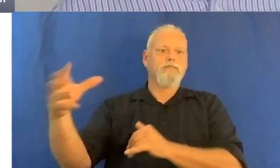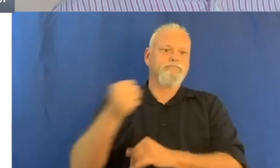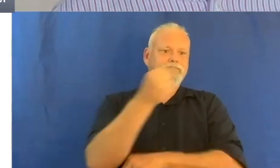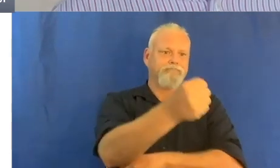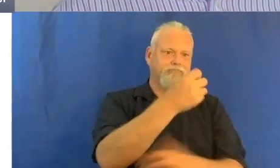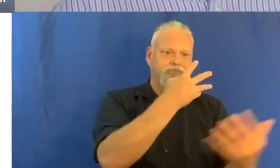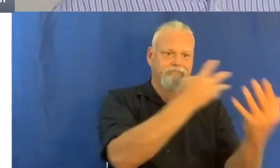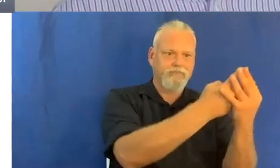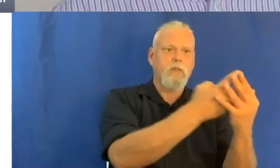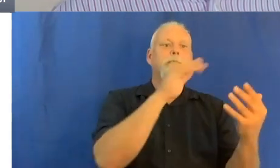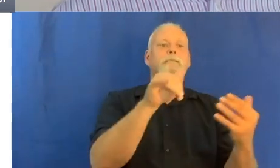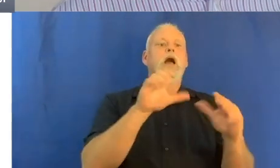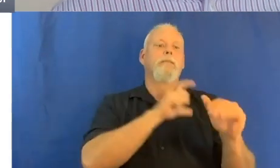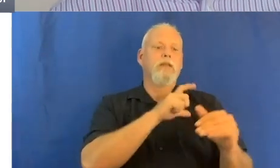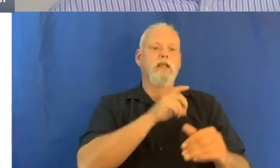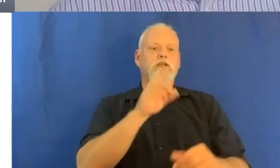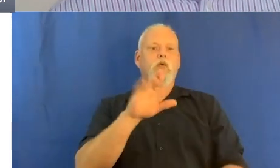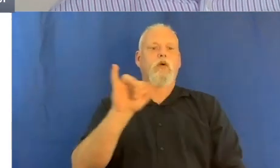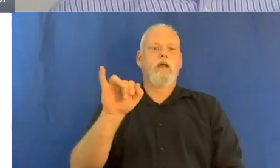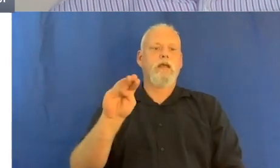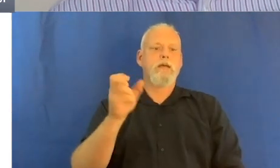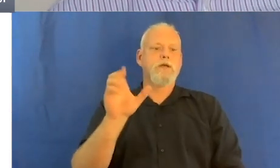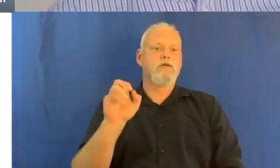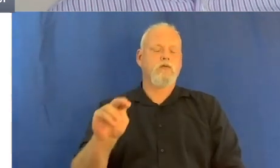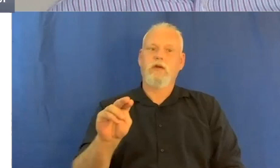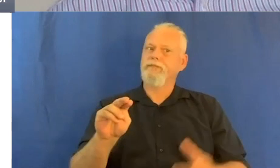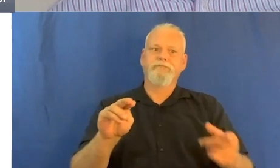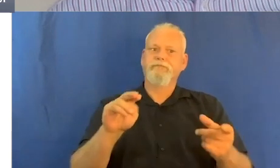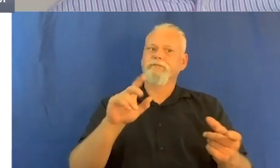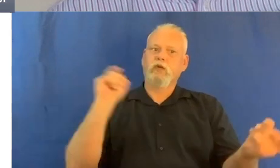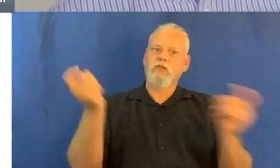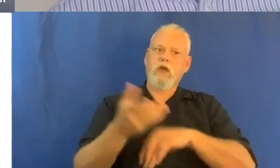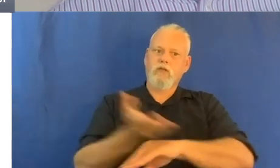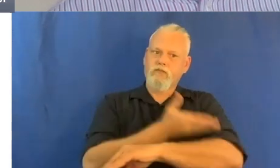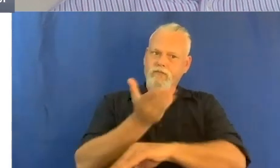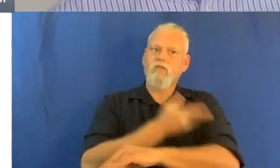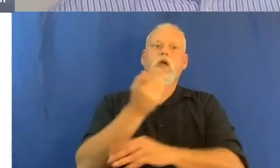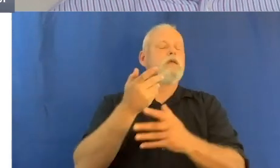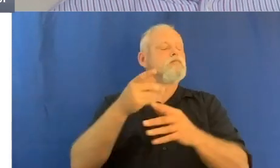Immigration reform has been long overdue, and we must